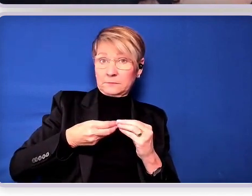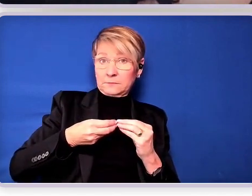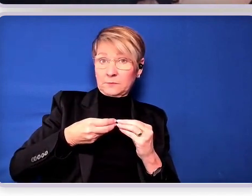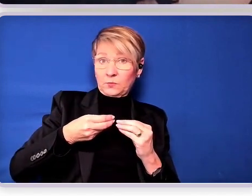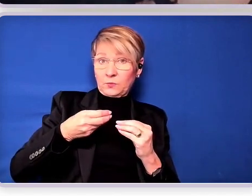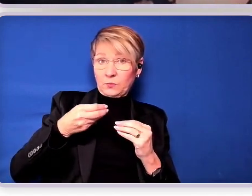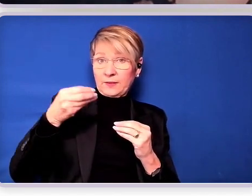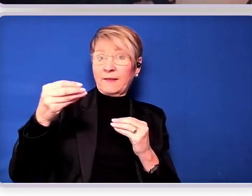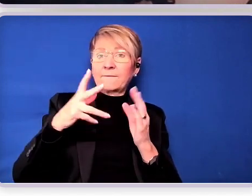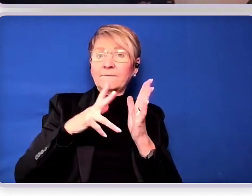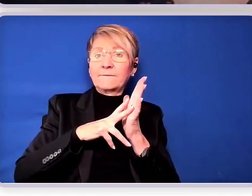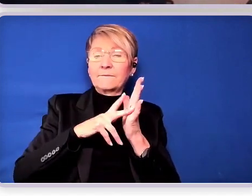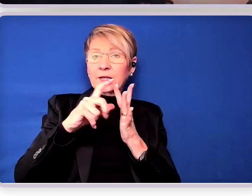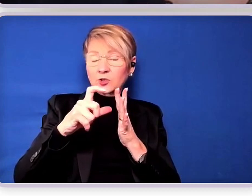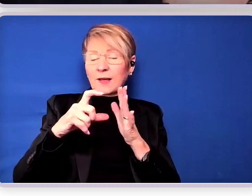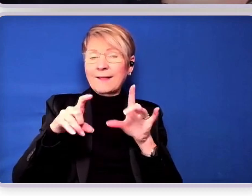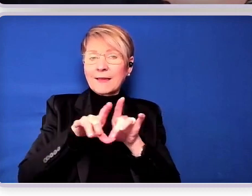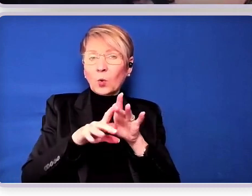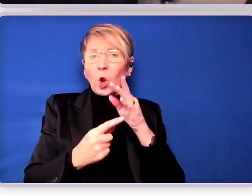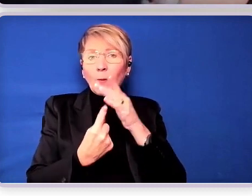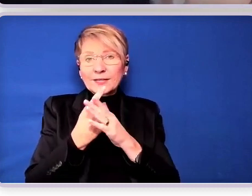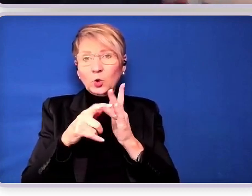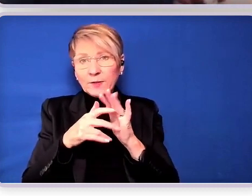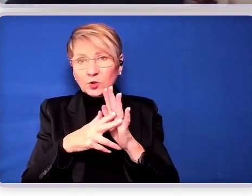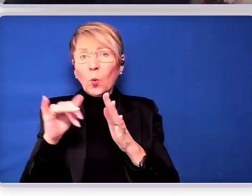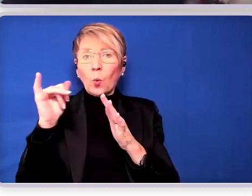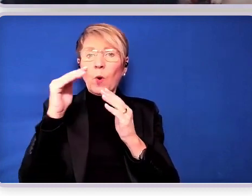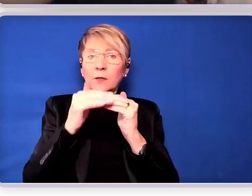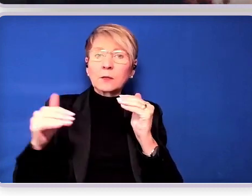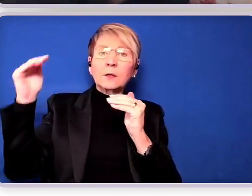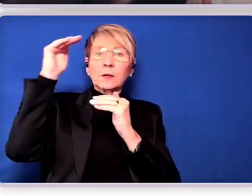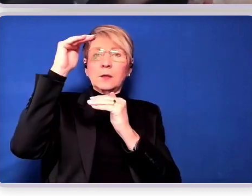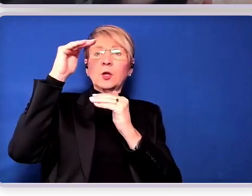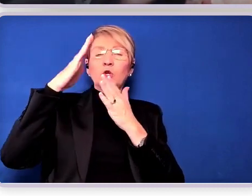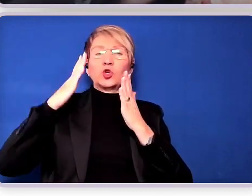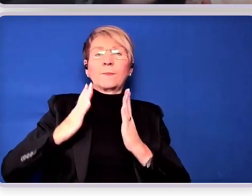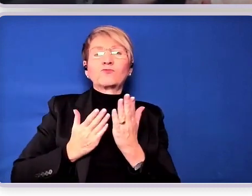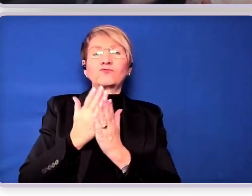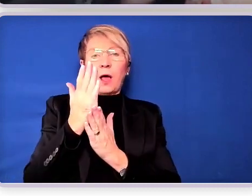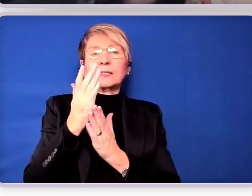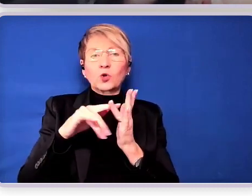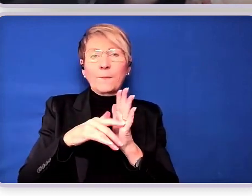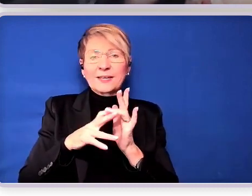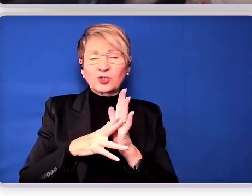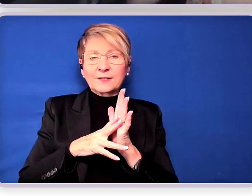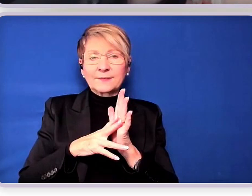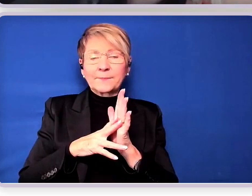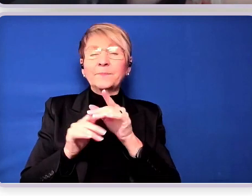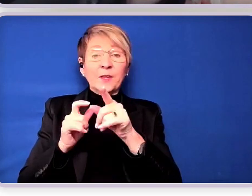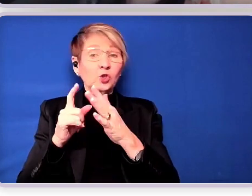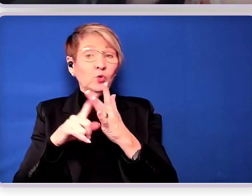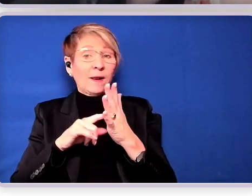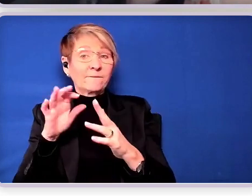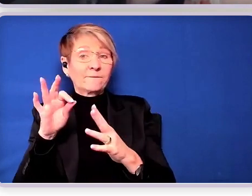Commission? Yeah, and look, I just want to add something to the last question as well.